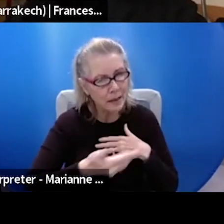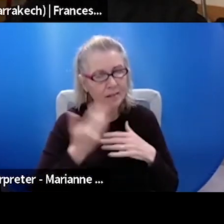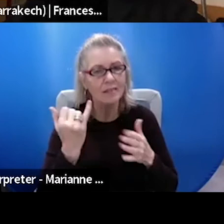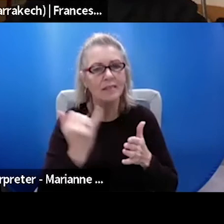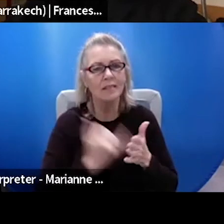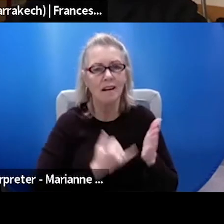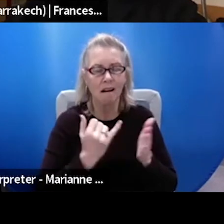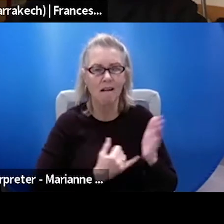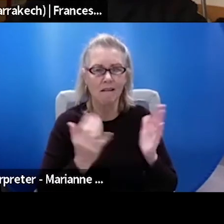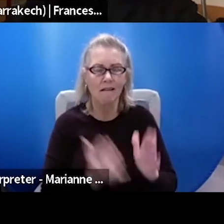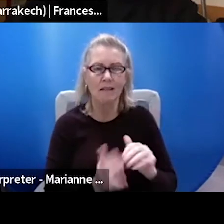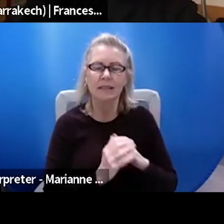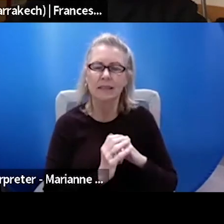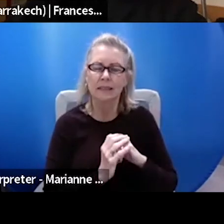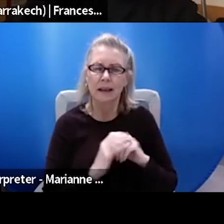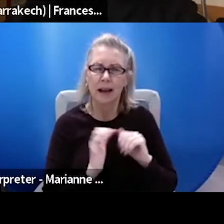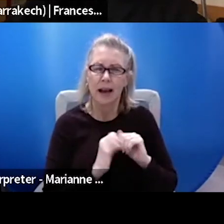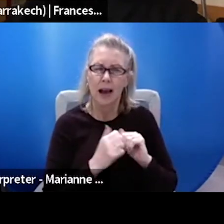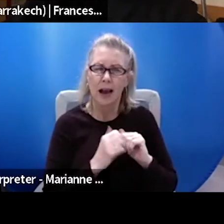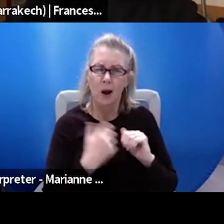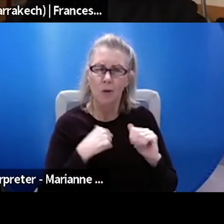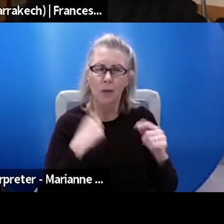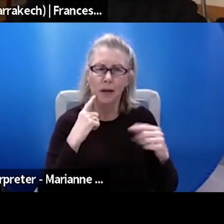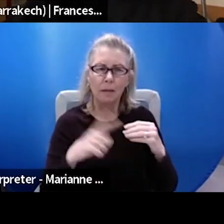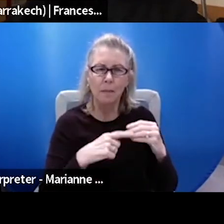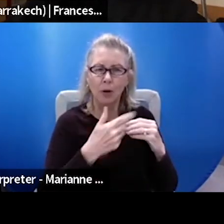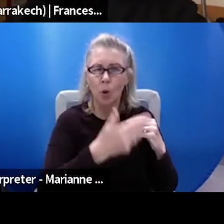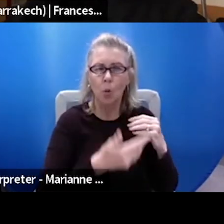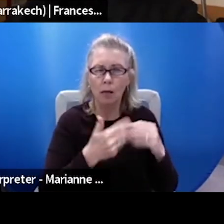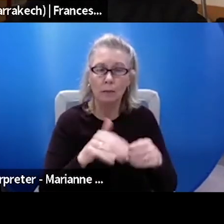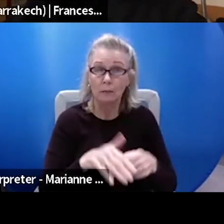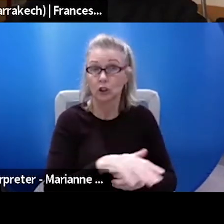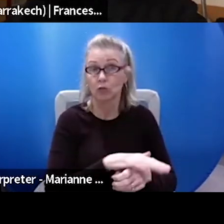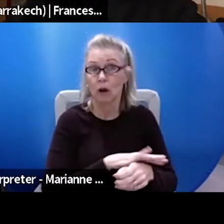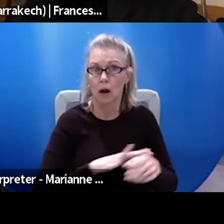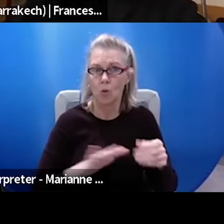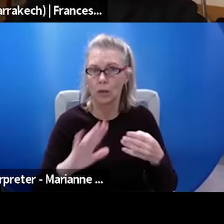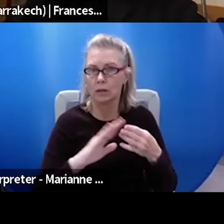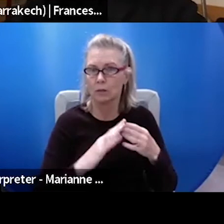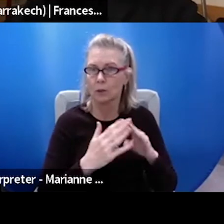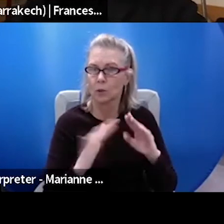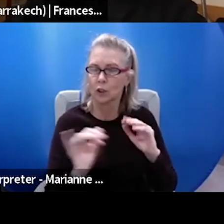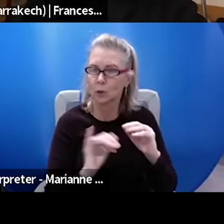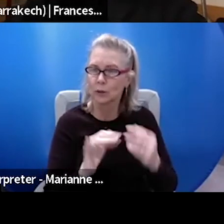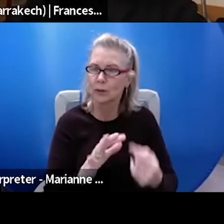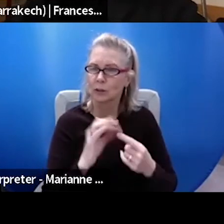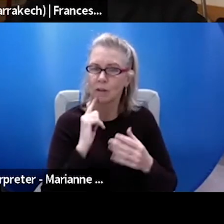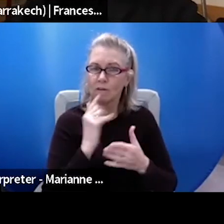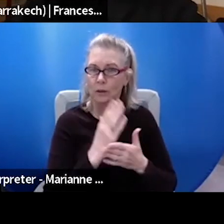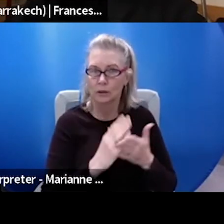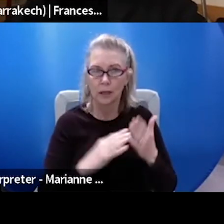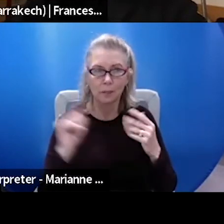right? How are we thinking about welcoming surrounding communities as well, especially because for some of you